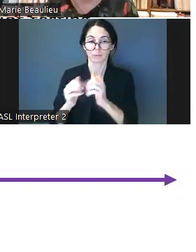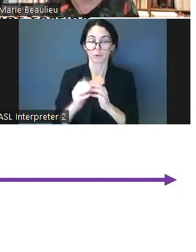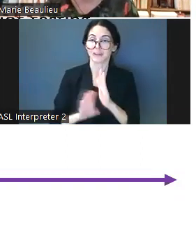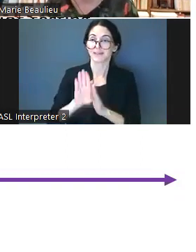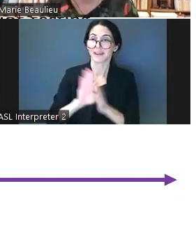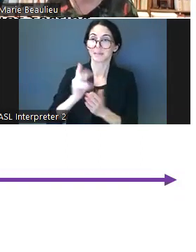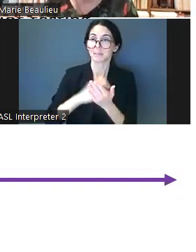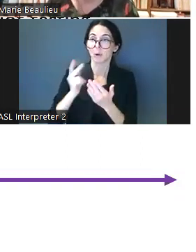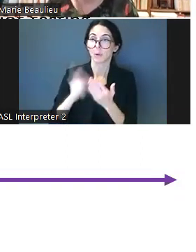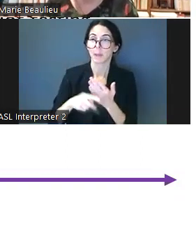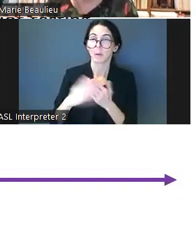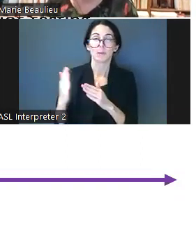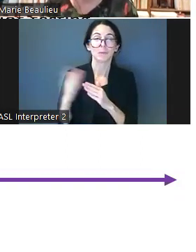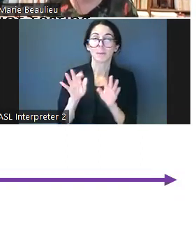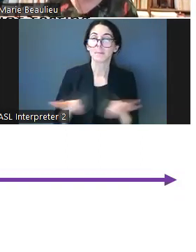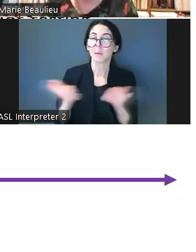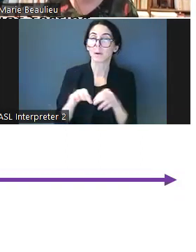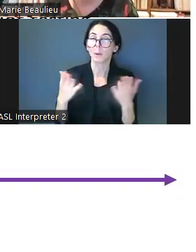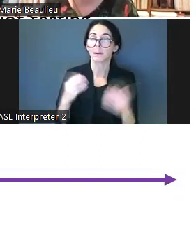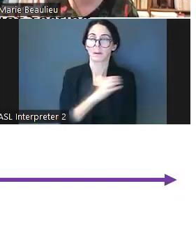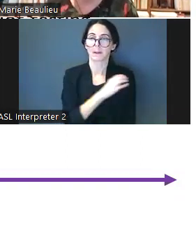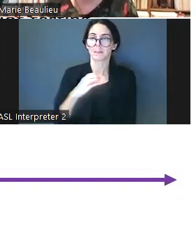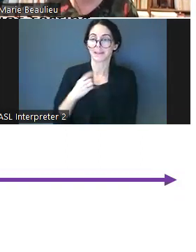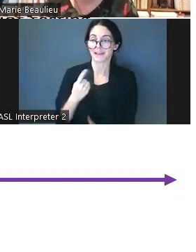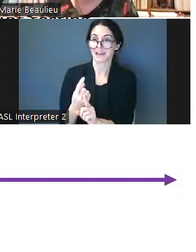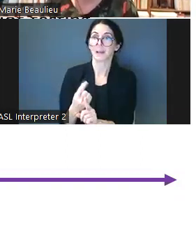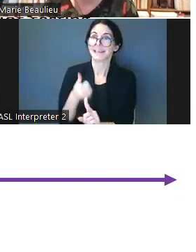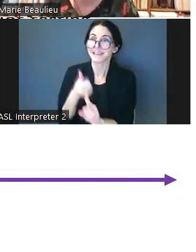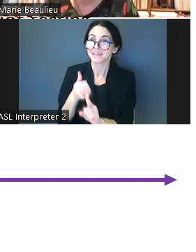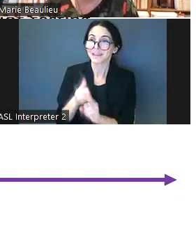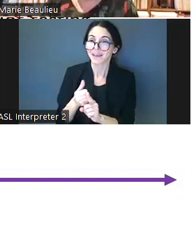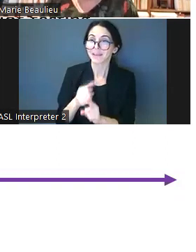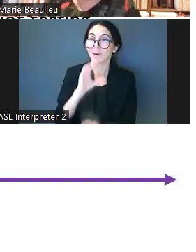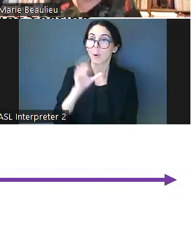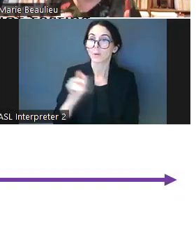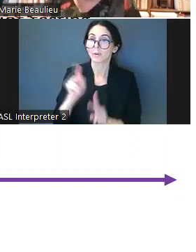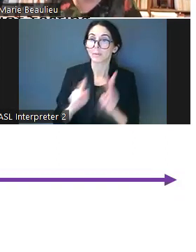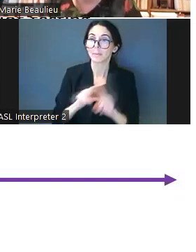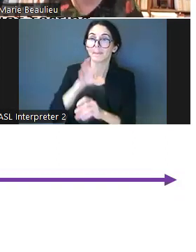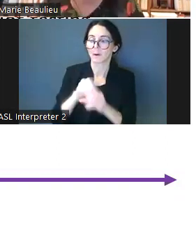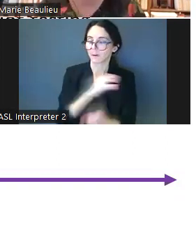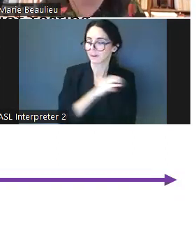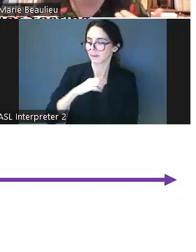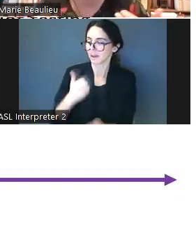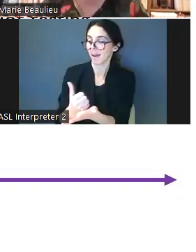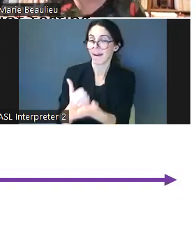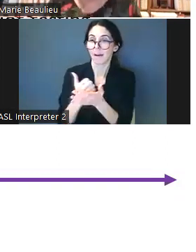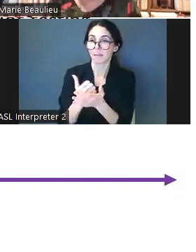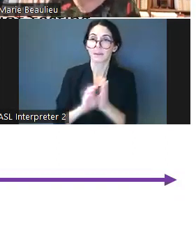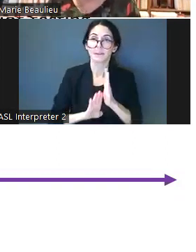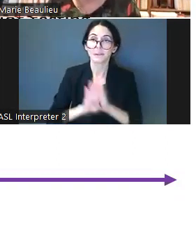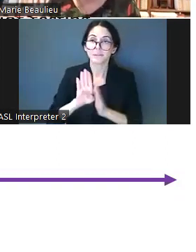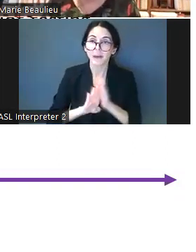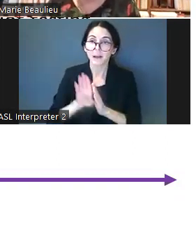the most important one was a committee with older person themselves being involved and helping us to develop and